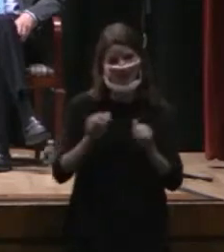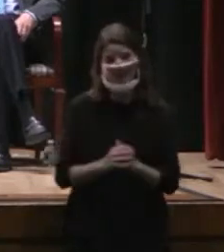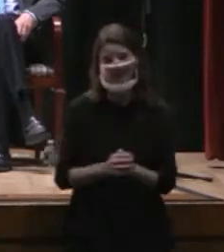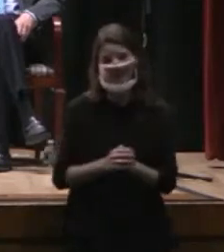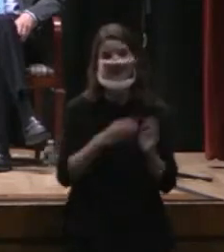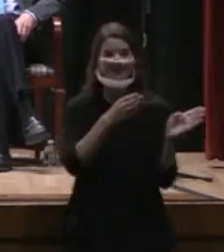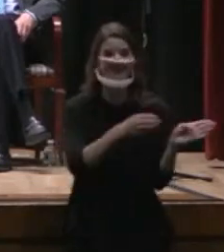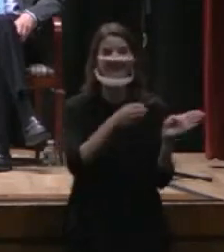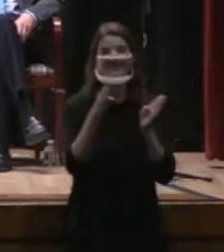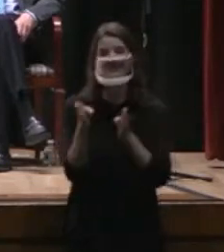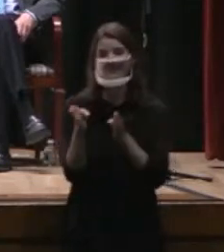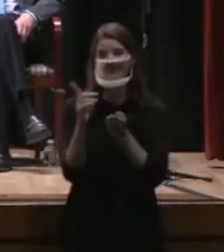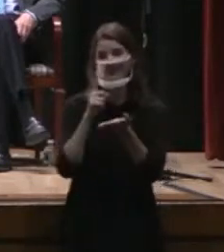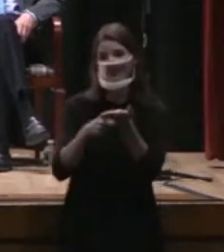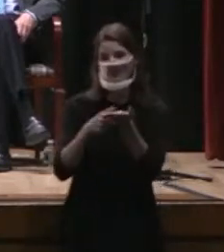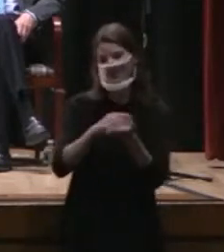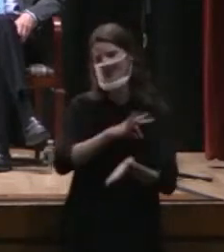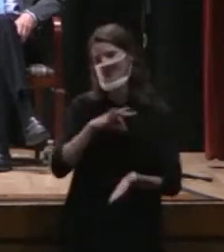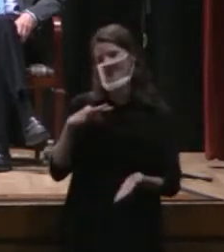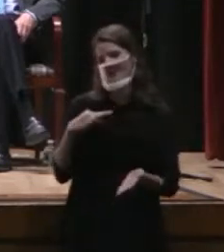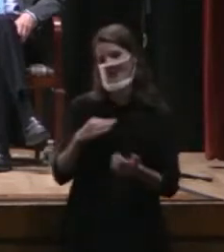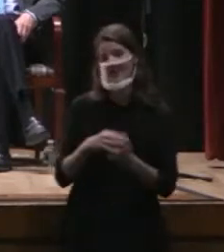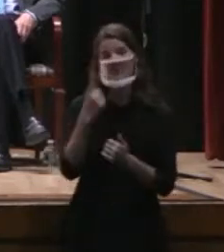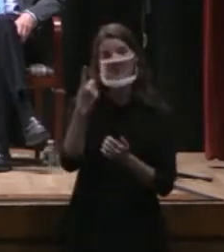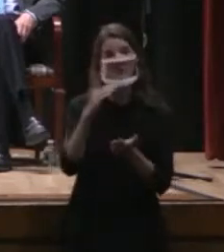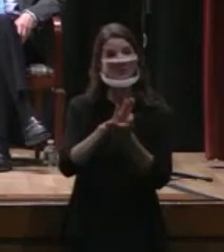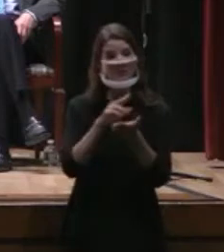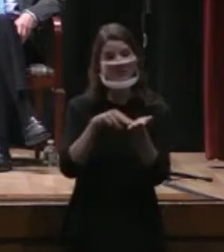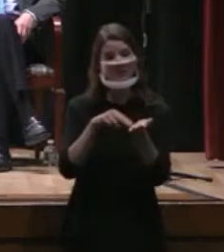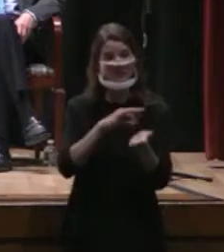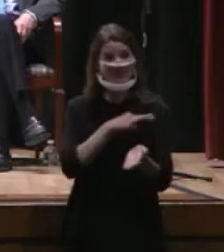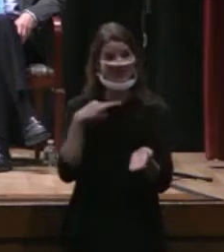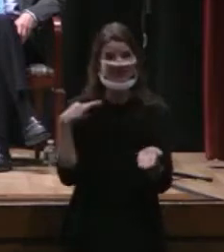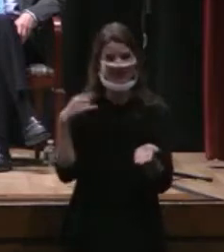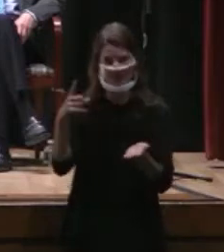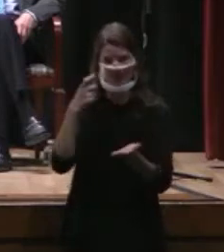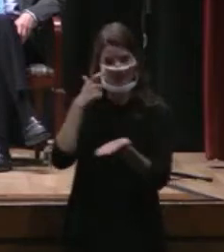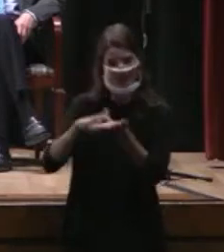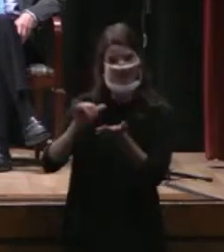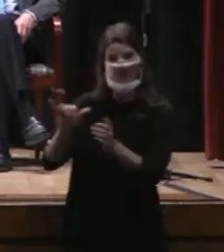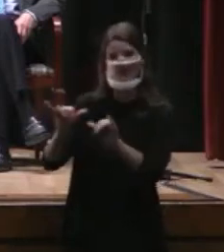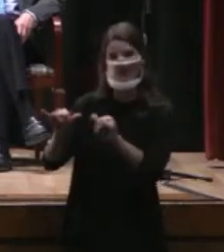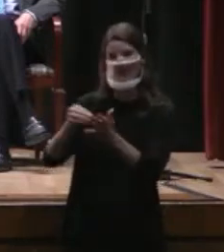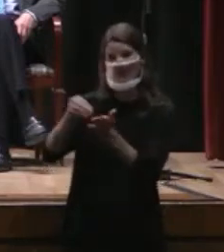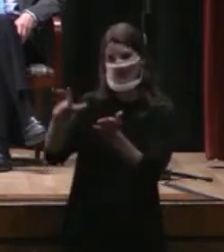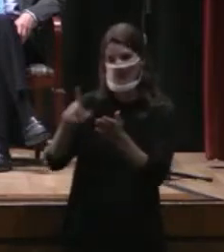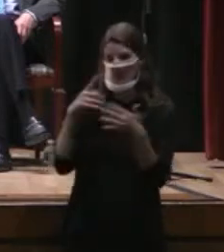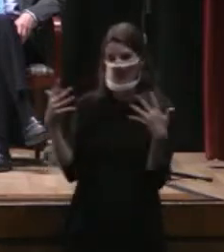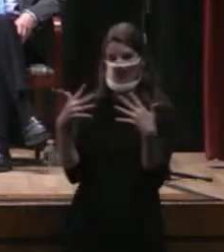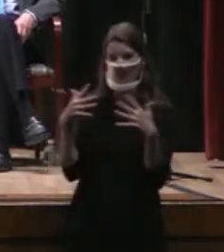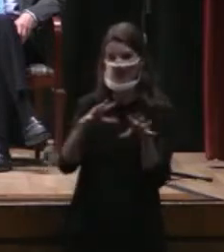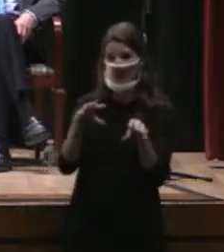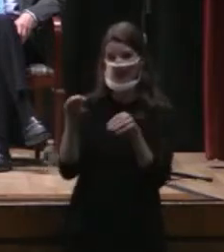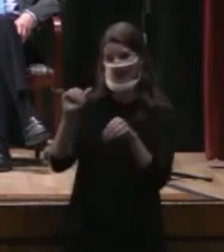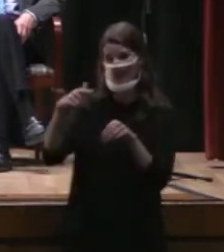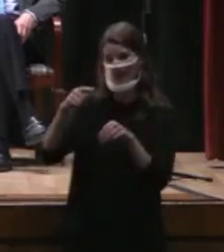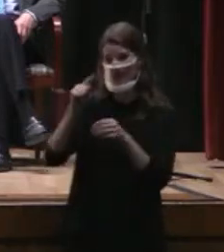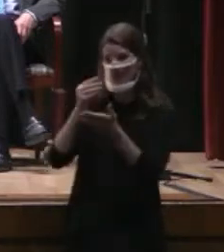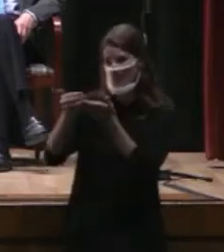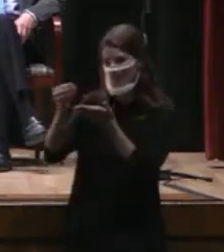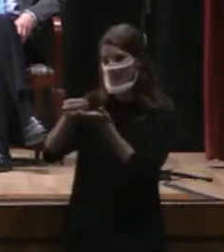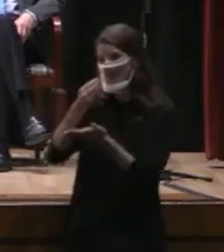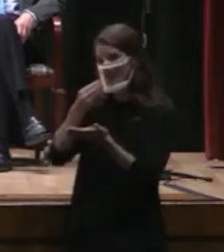Our staff. One of our school nursing staff members learned about a student who was too afraid to leave her apartment to buy